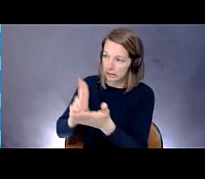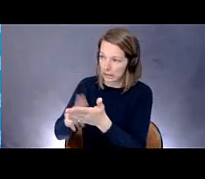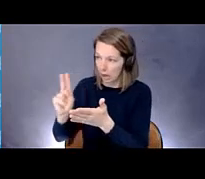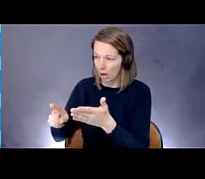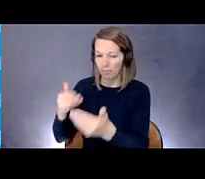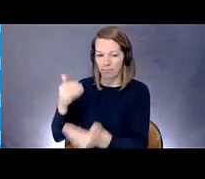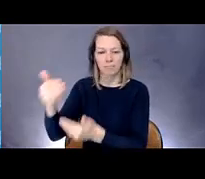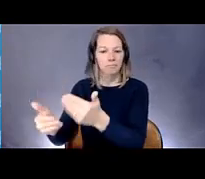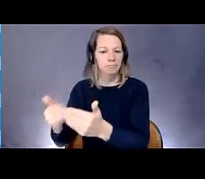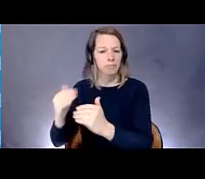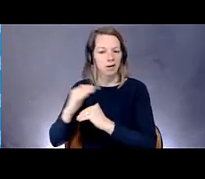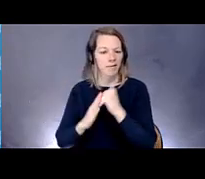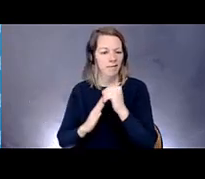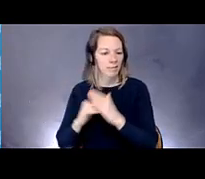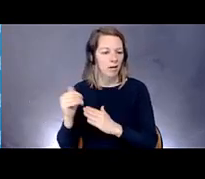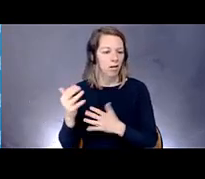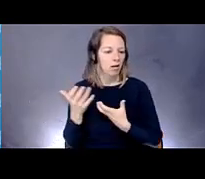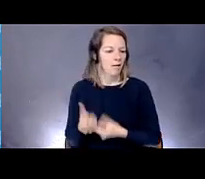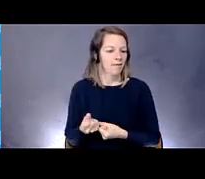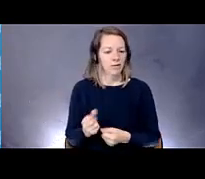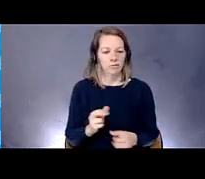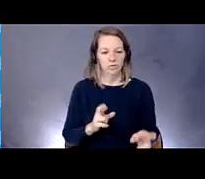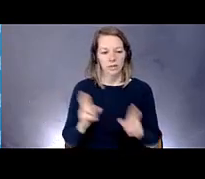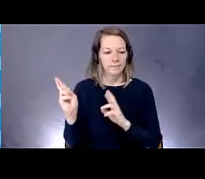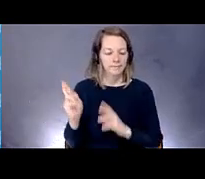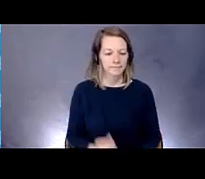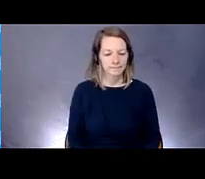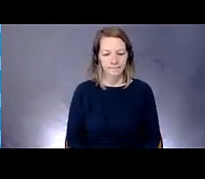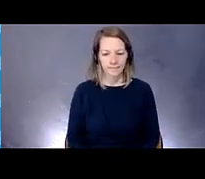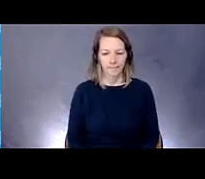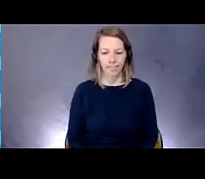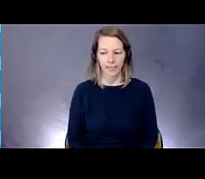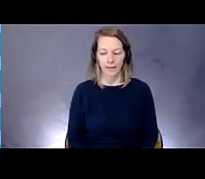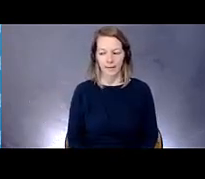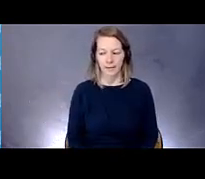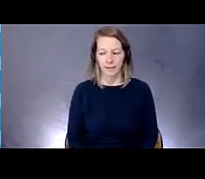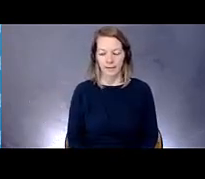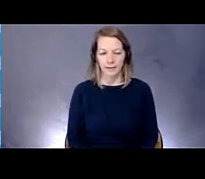so that they feel confident and ready to start the application process through us.